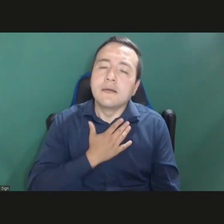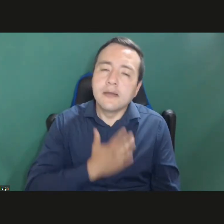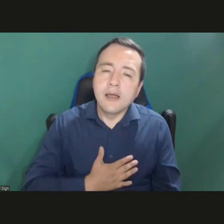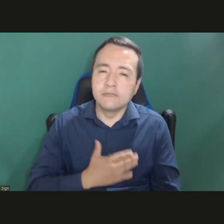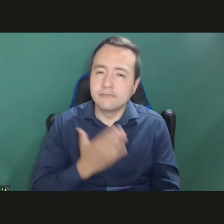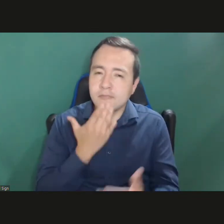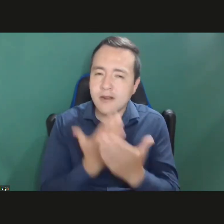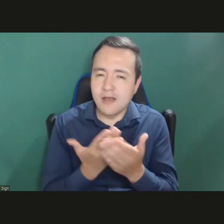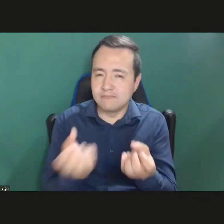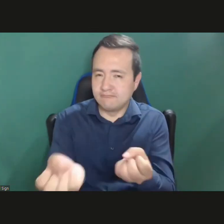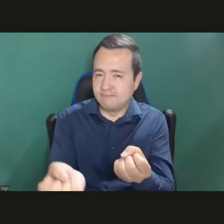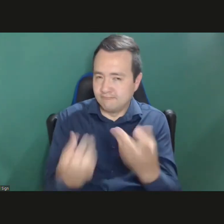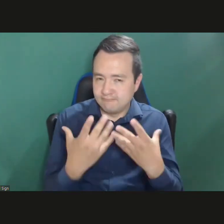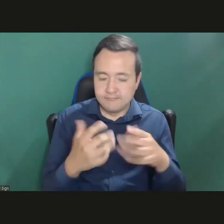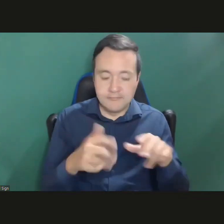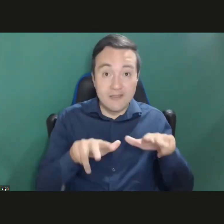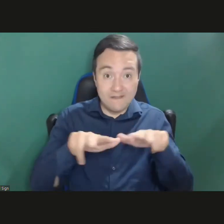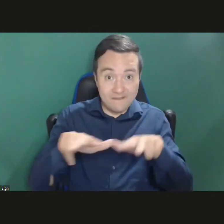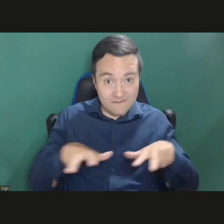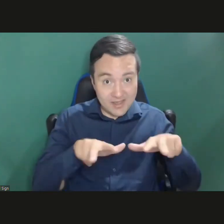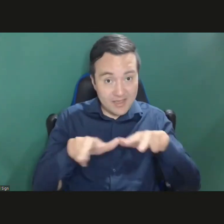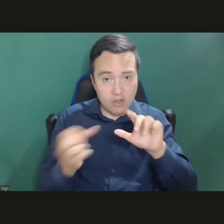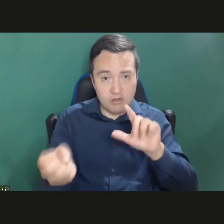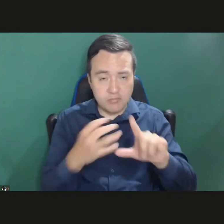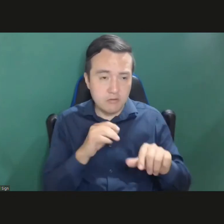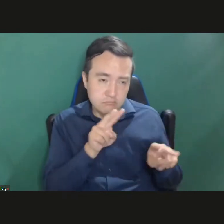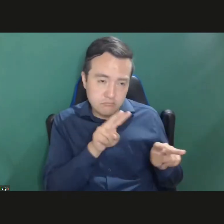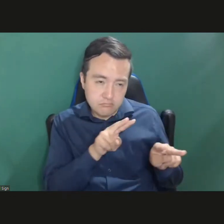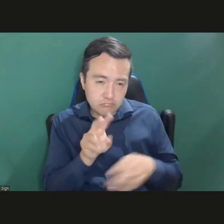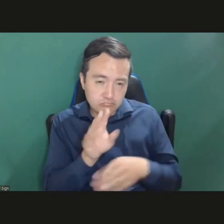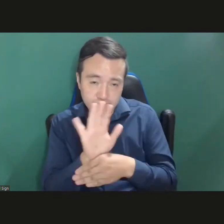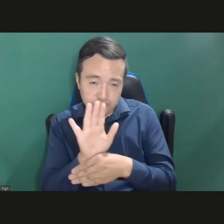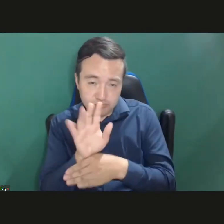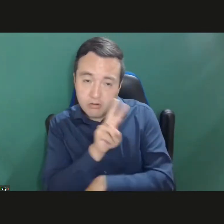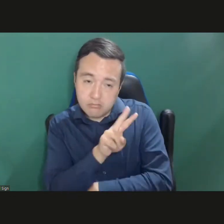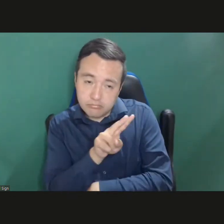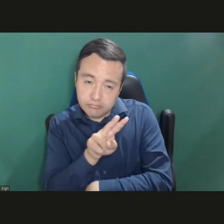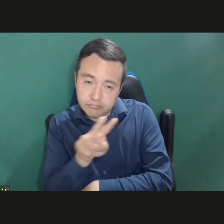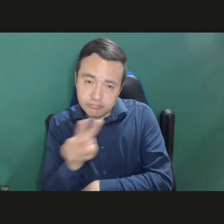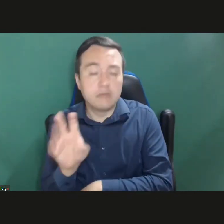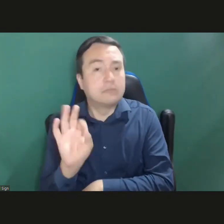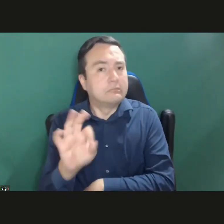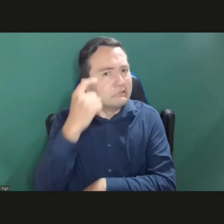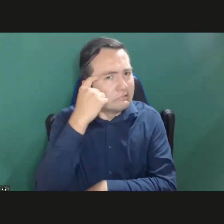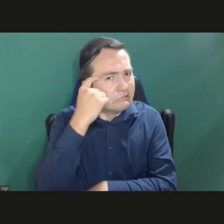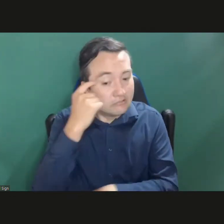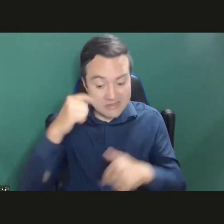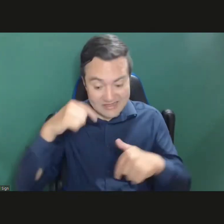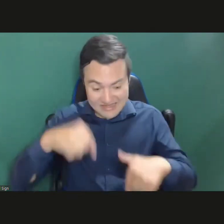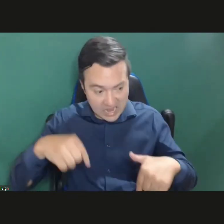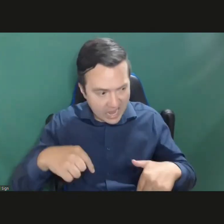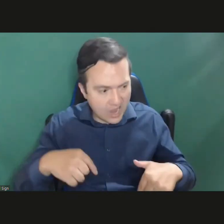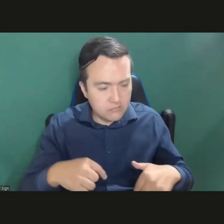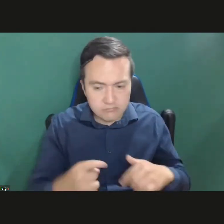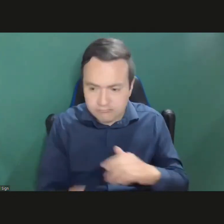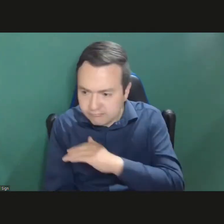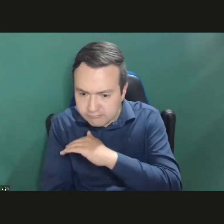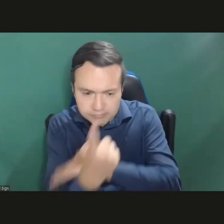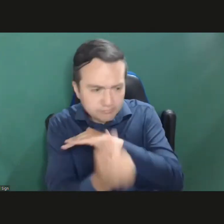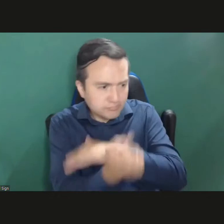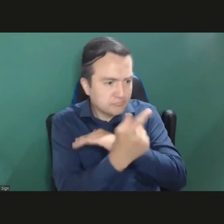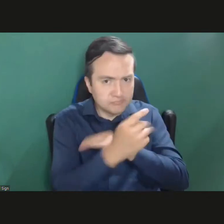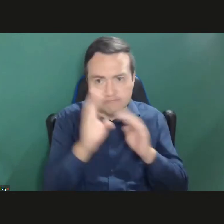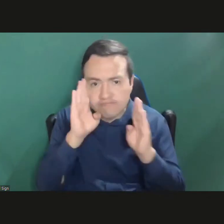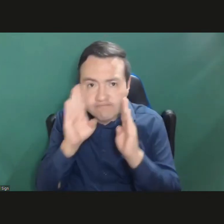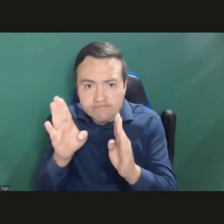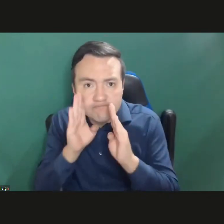insightful perspectives on the successes and challenges we face in this region. I would like to remind everyone that this webinar is being